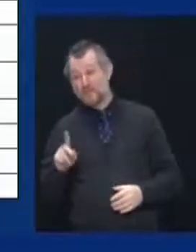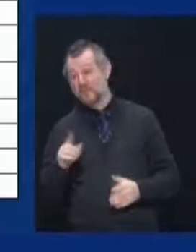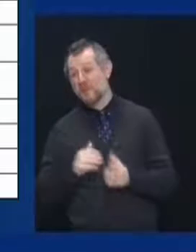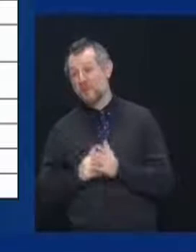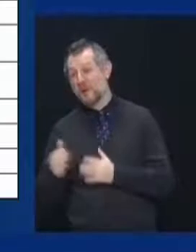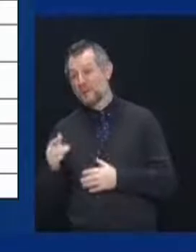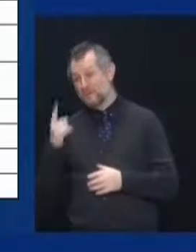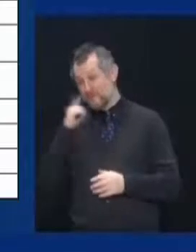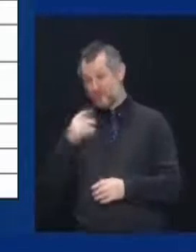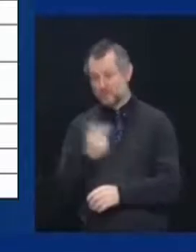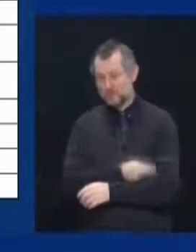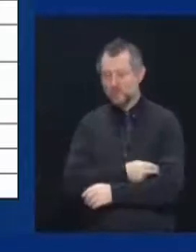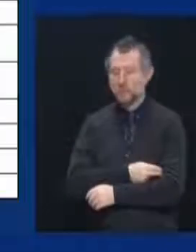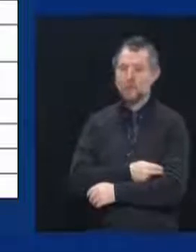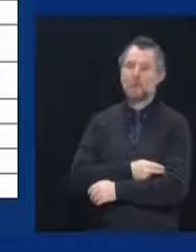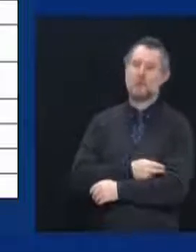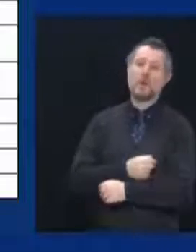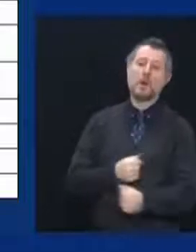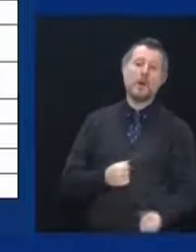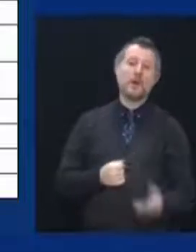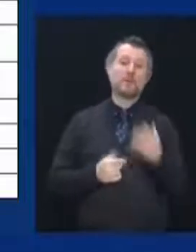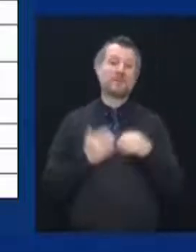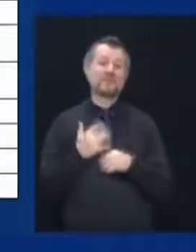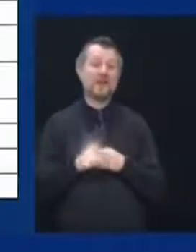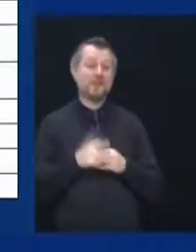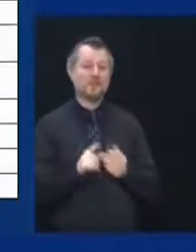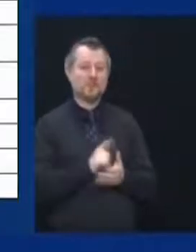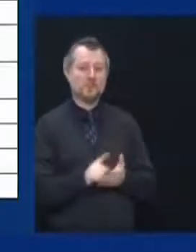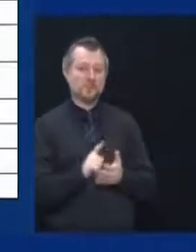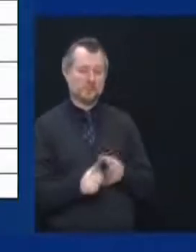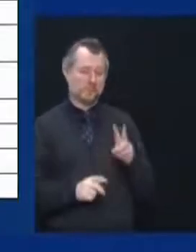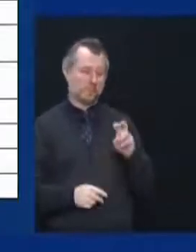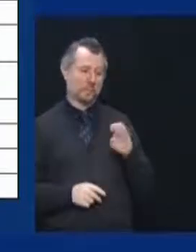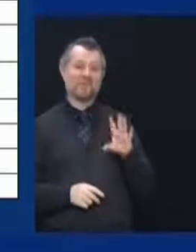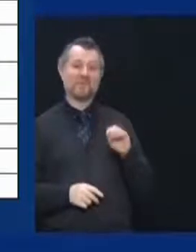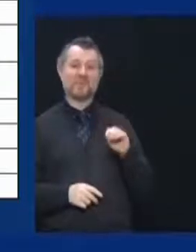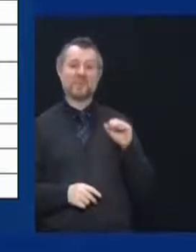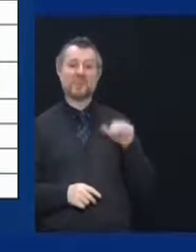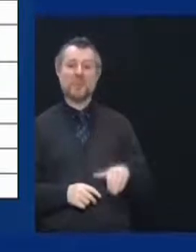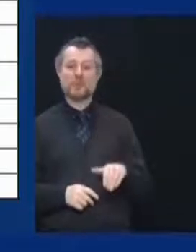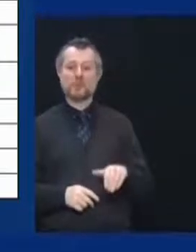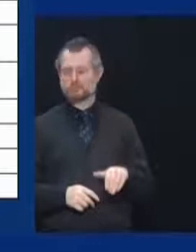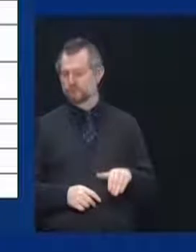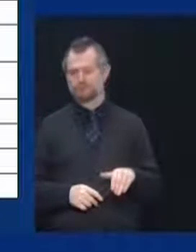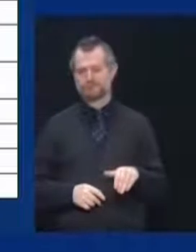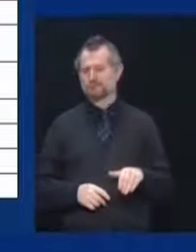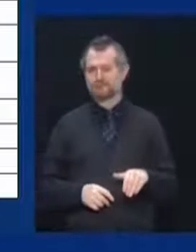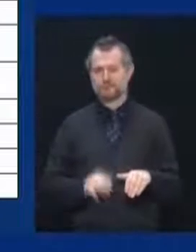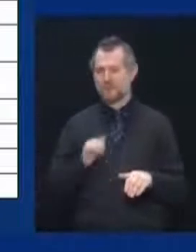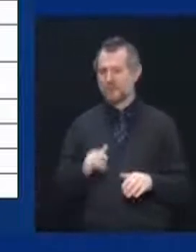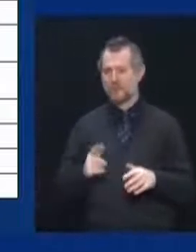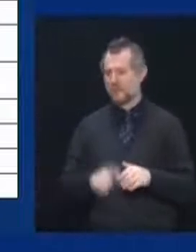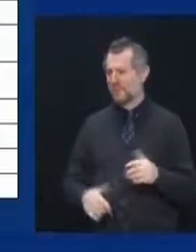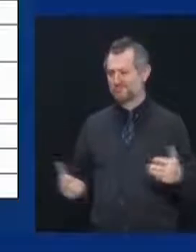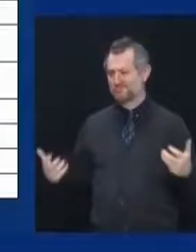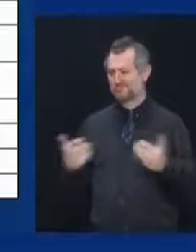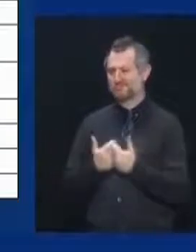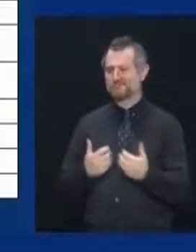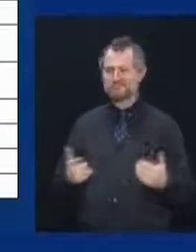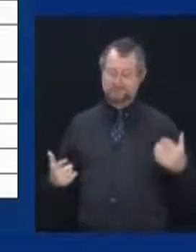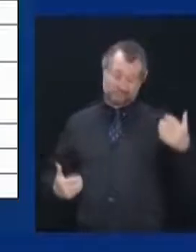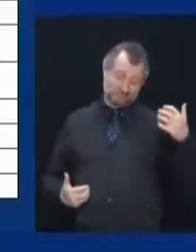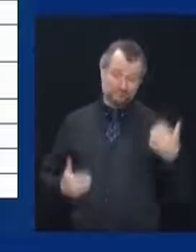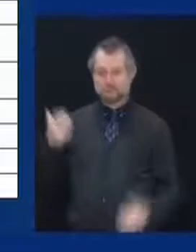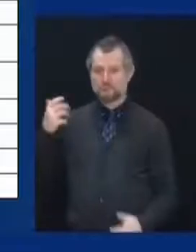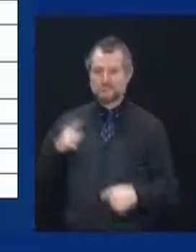chasing 250,000 doses. That is the mathematical problem that you can't solve.